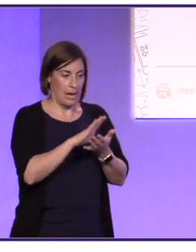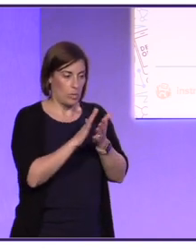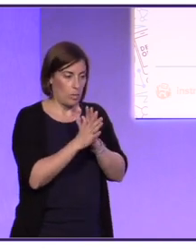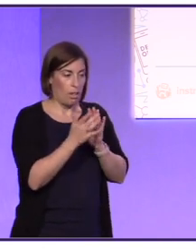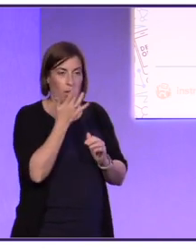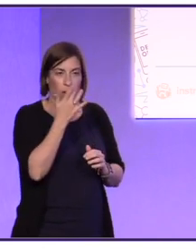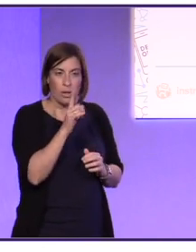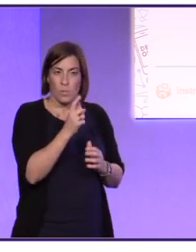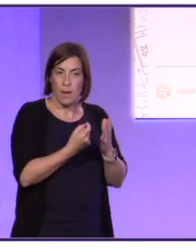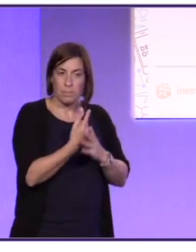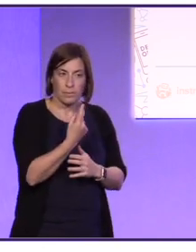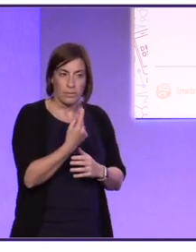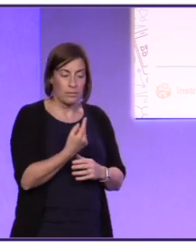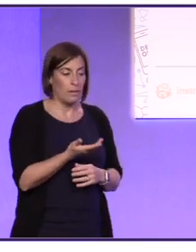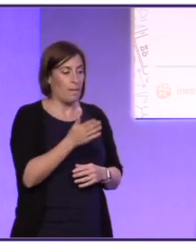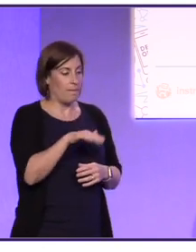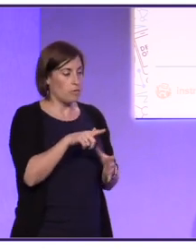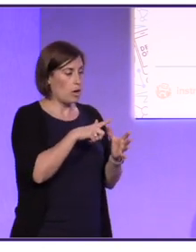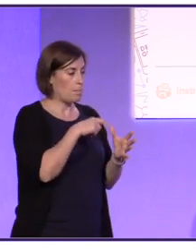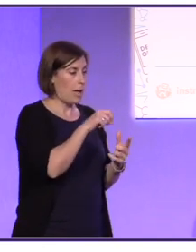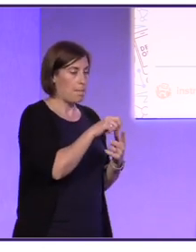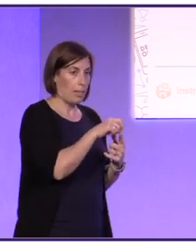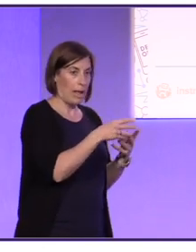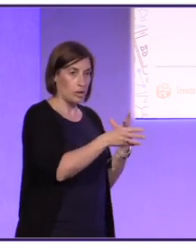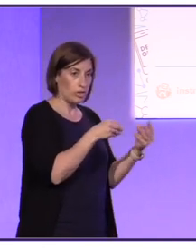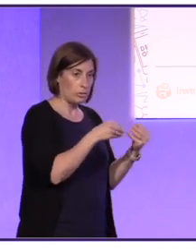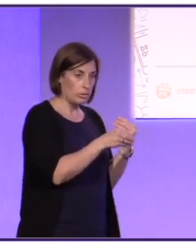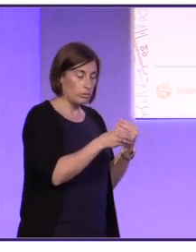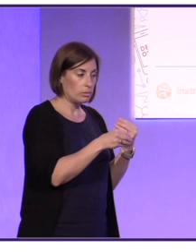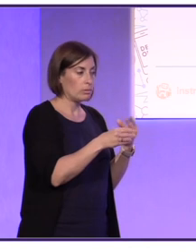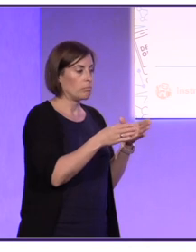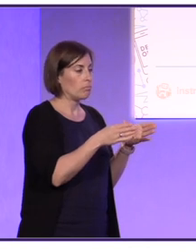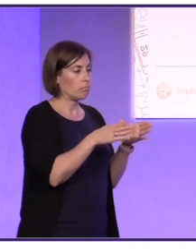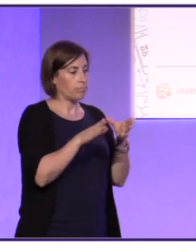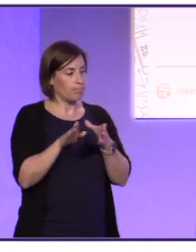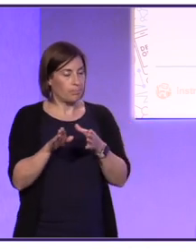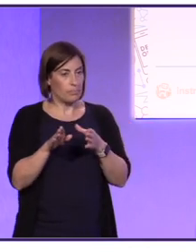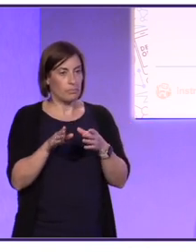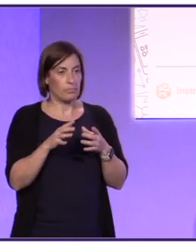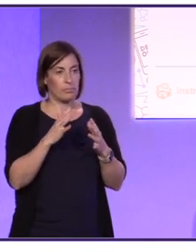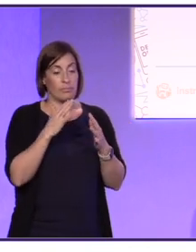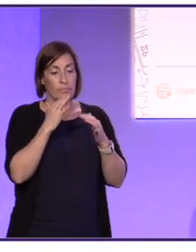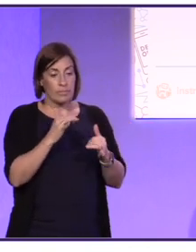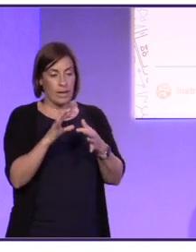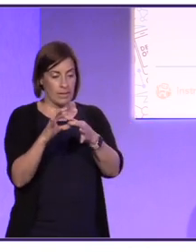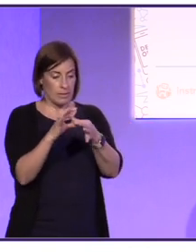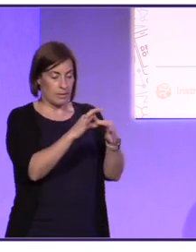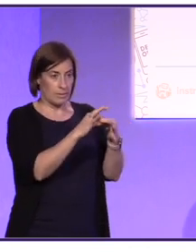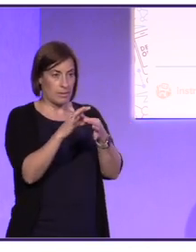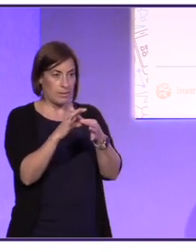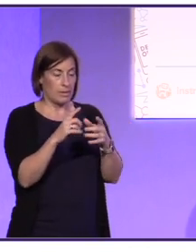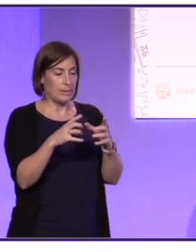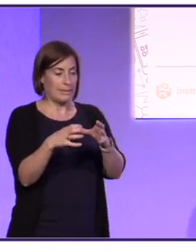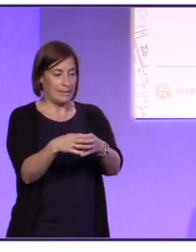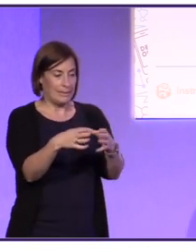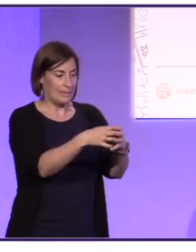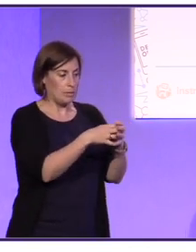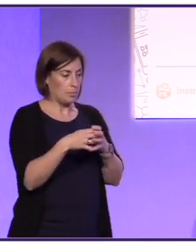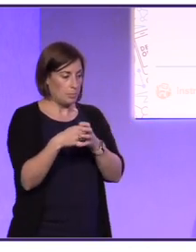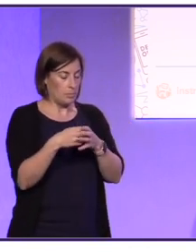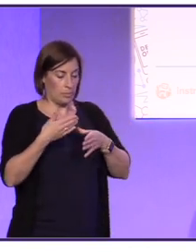from the applications, but also we tested the relationship between the teams and the ops